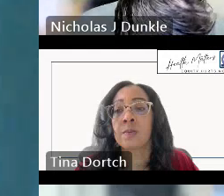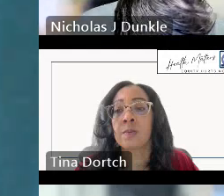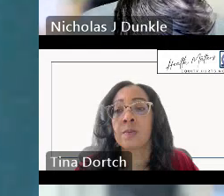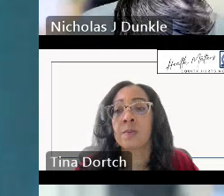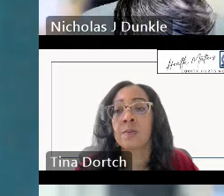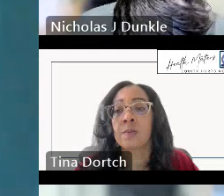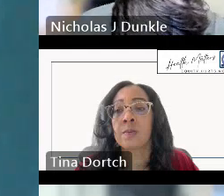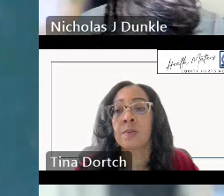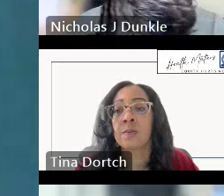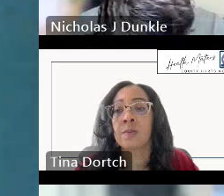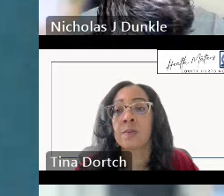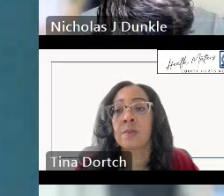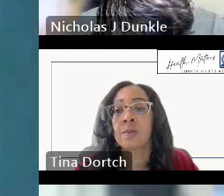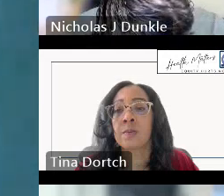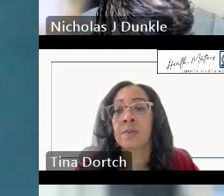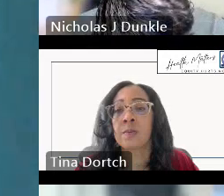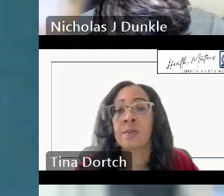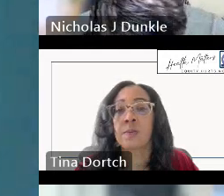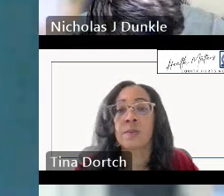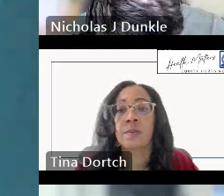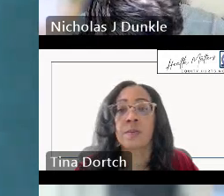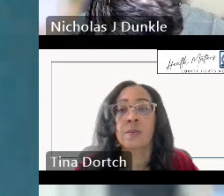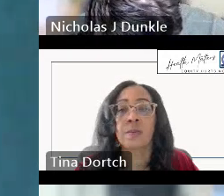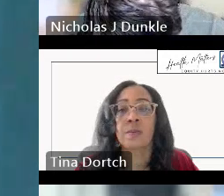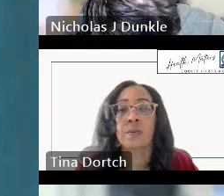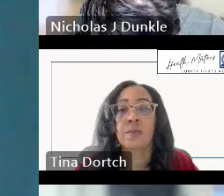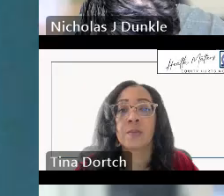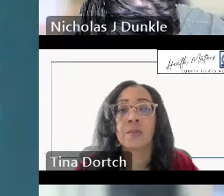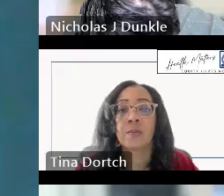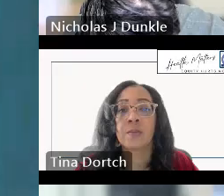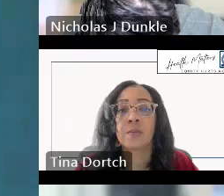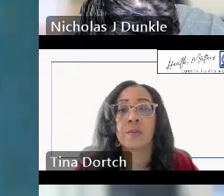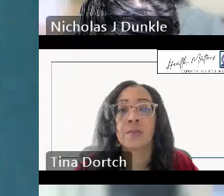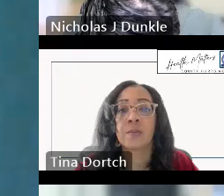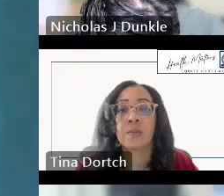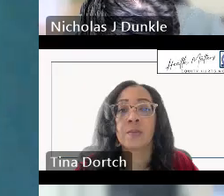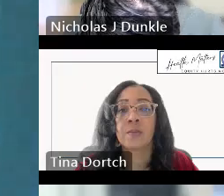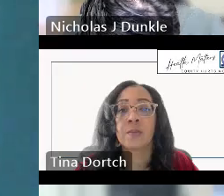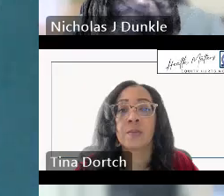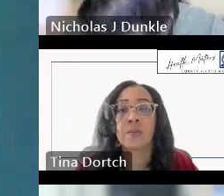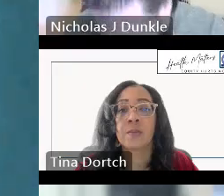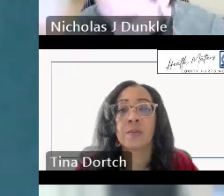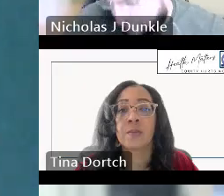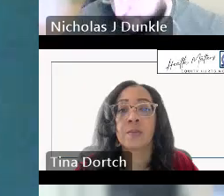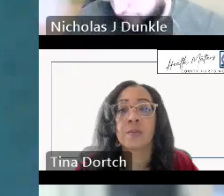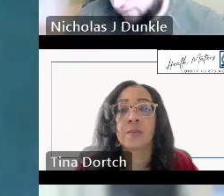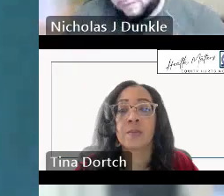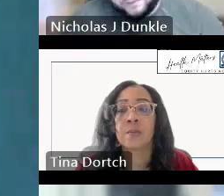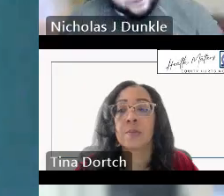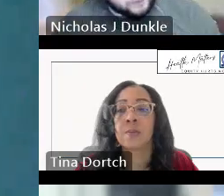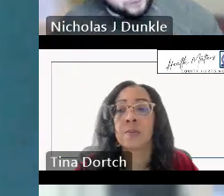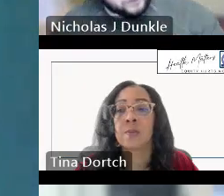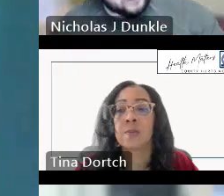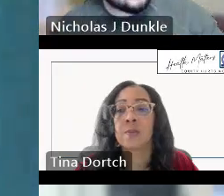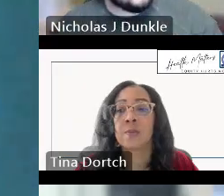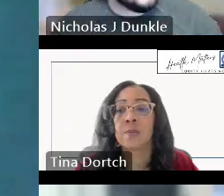efforts and successful efforts and work and tremendous efforts you have done in forwarding the health